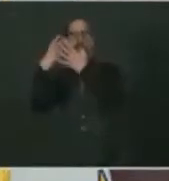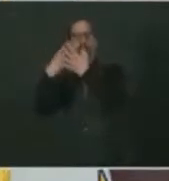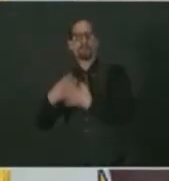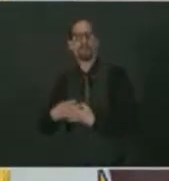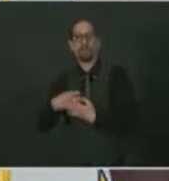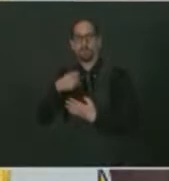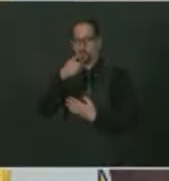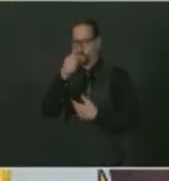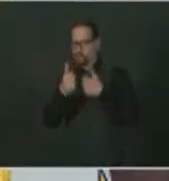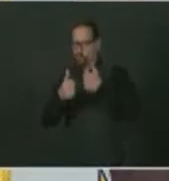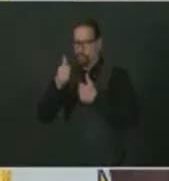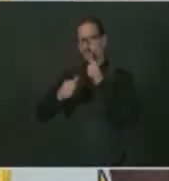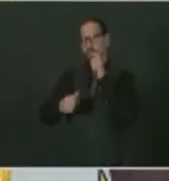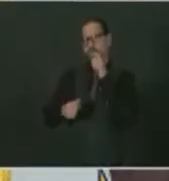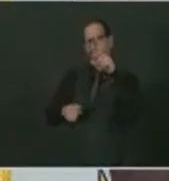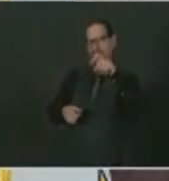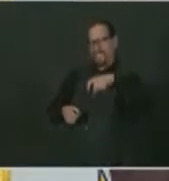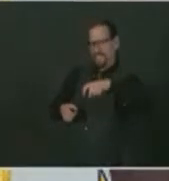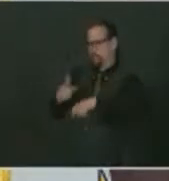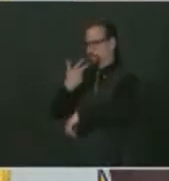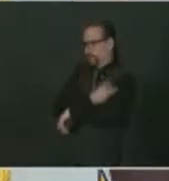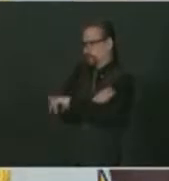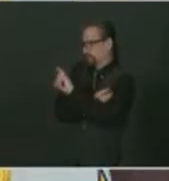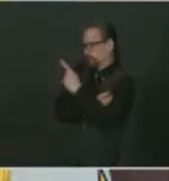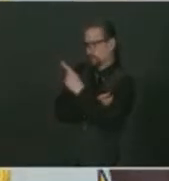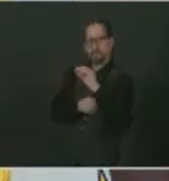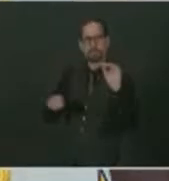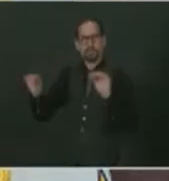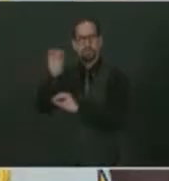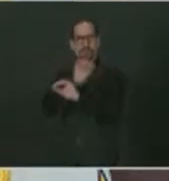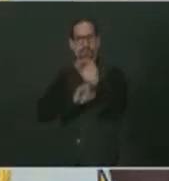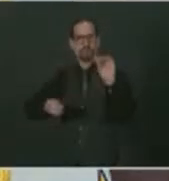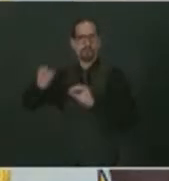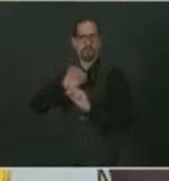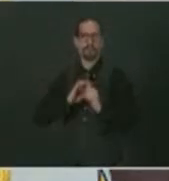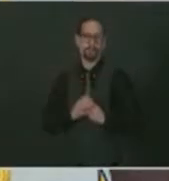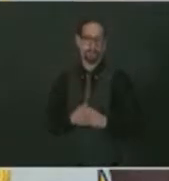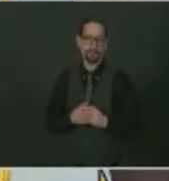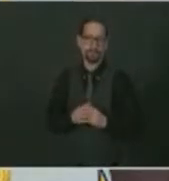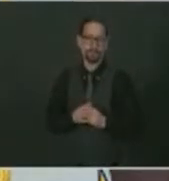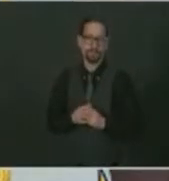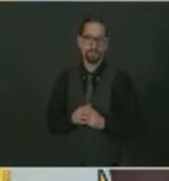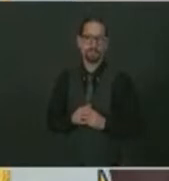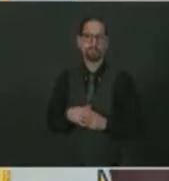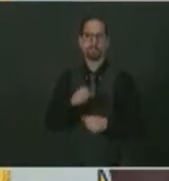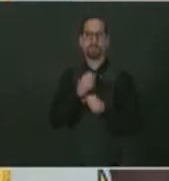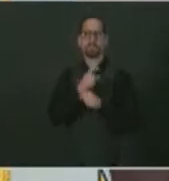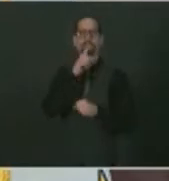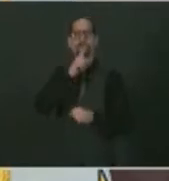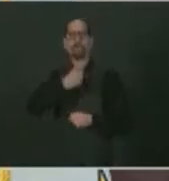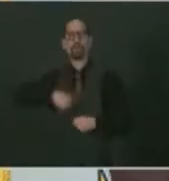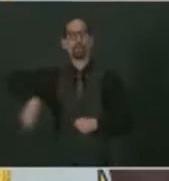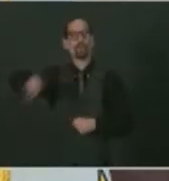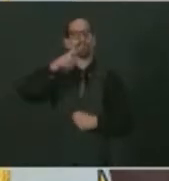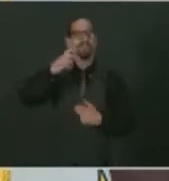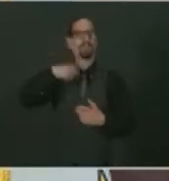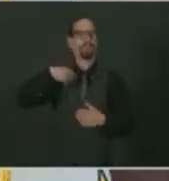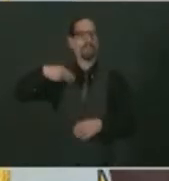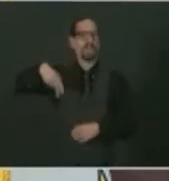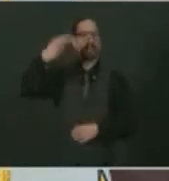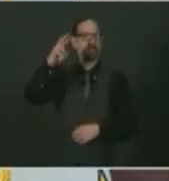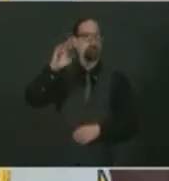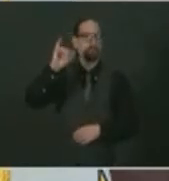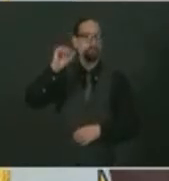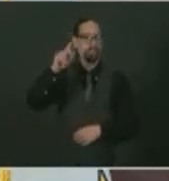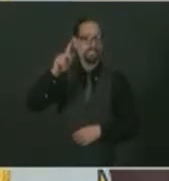groups. This is a way for us to ensure that we continue to get at the people who are most at risk in Rhode Island. For